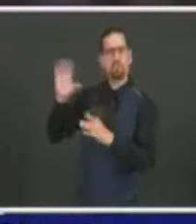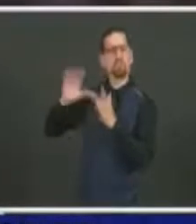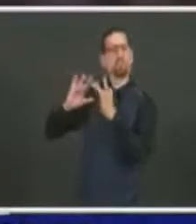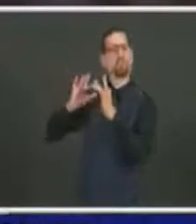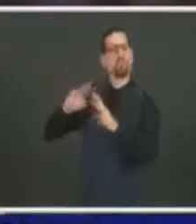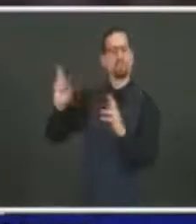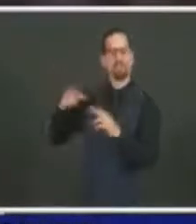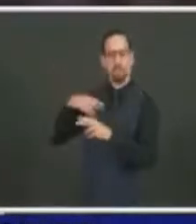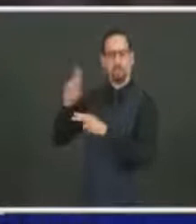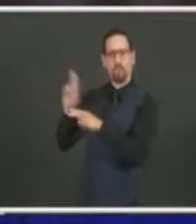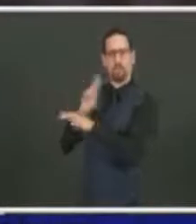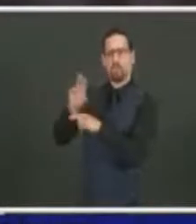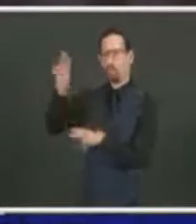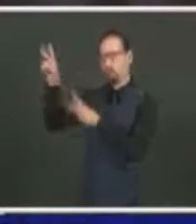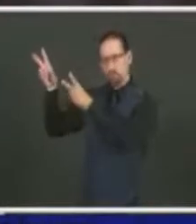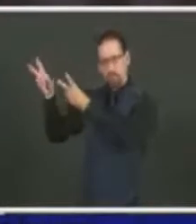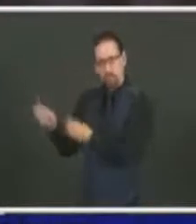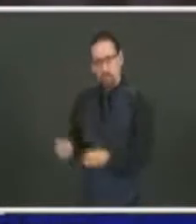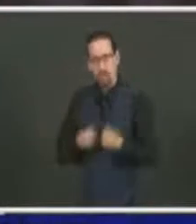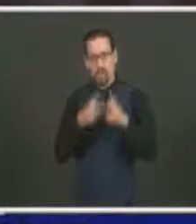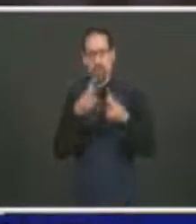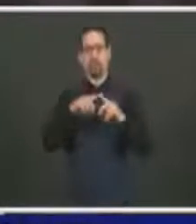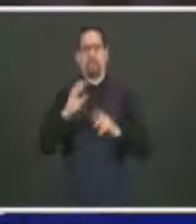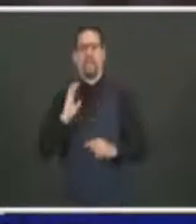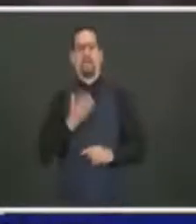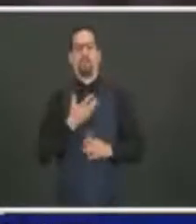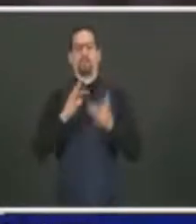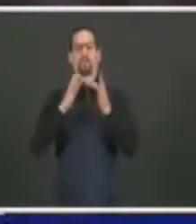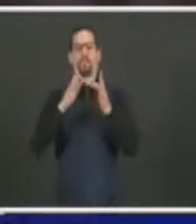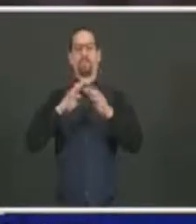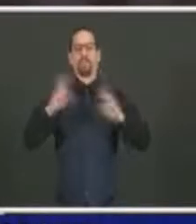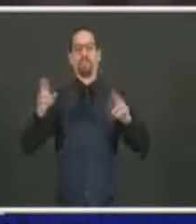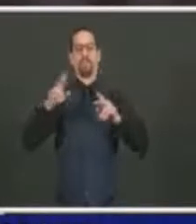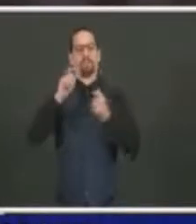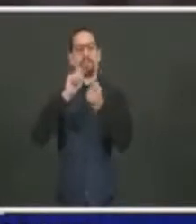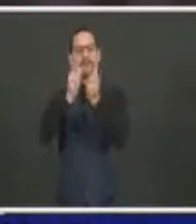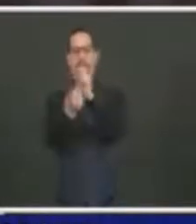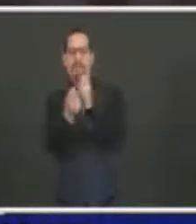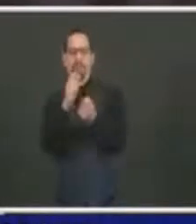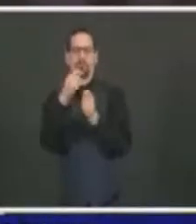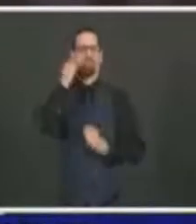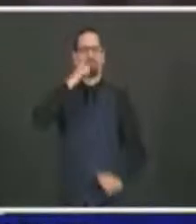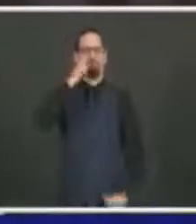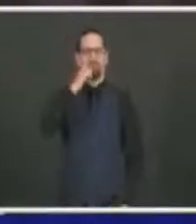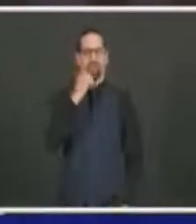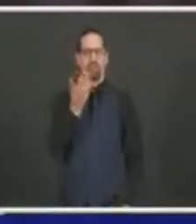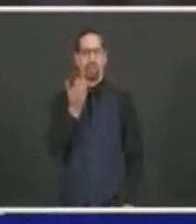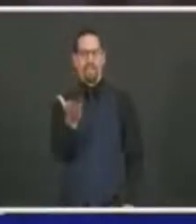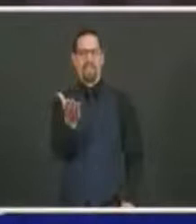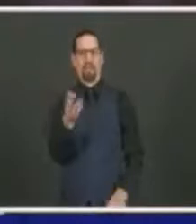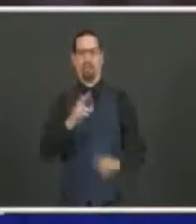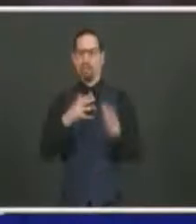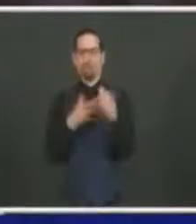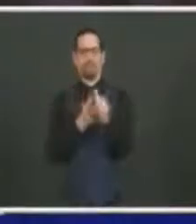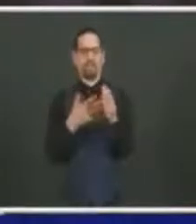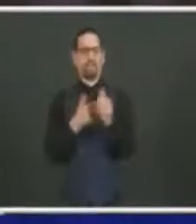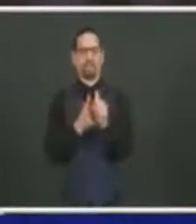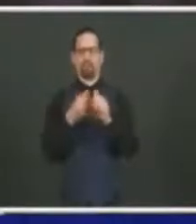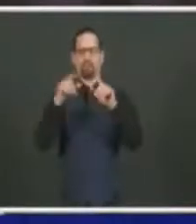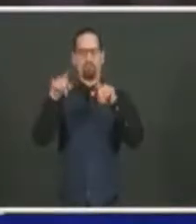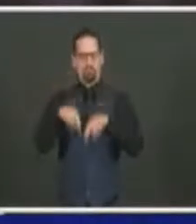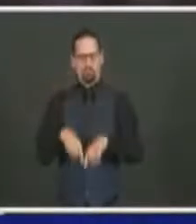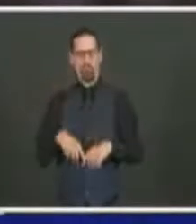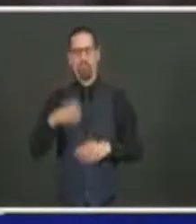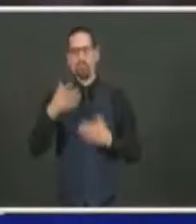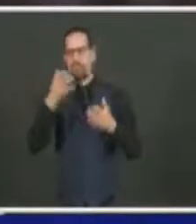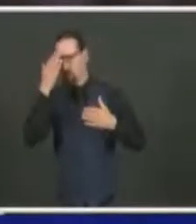It's constantly evolving, and we're going to update that once a week on the Department of Health. So at any given time, if you want to know what's going on in every other